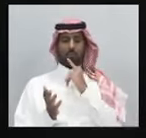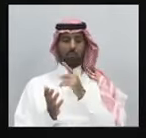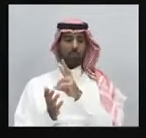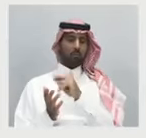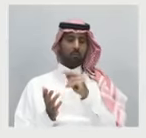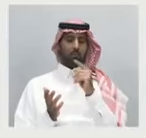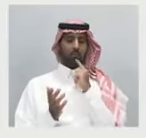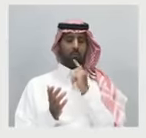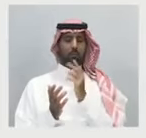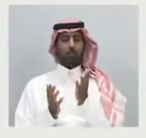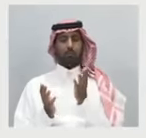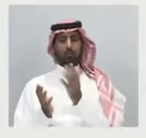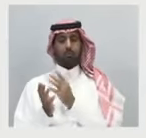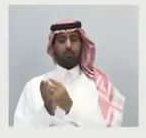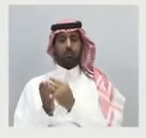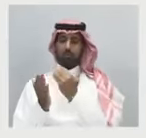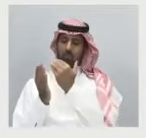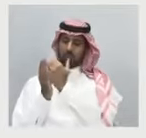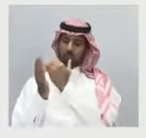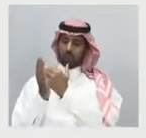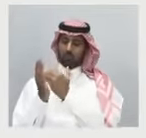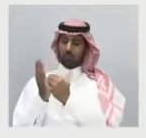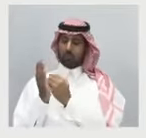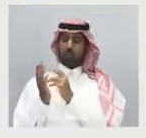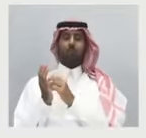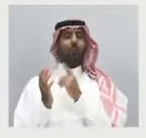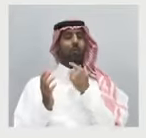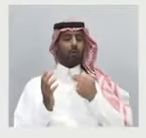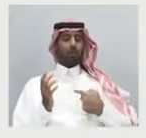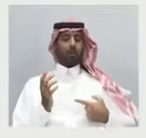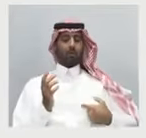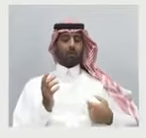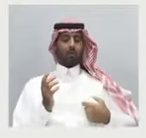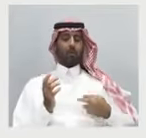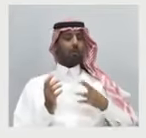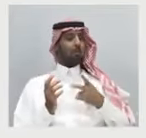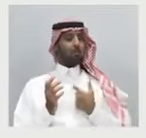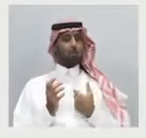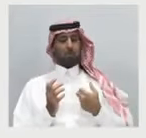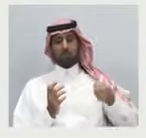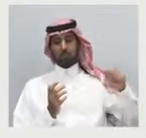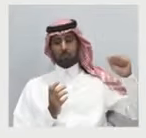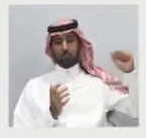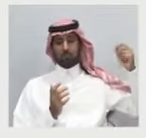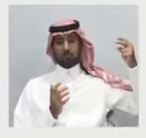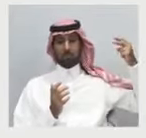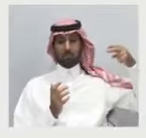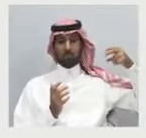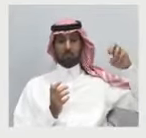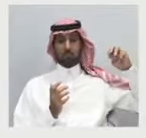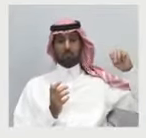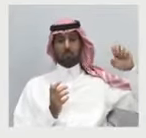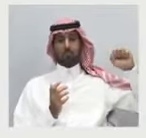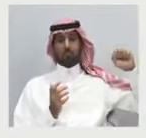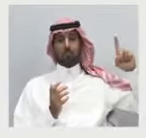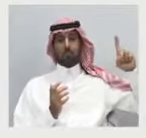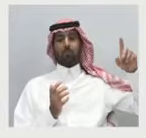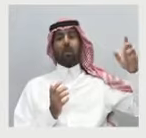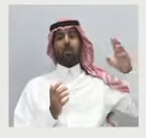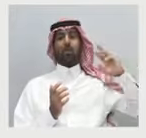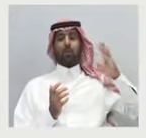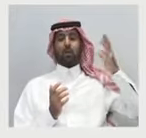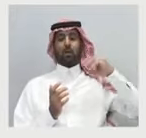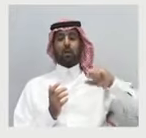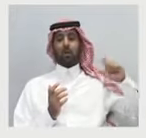Company, 87 Riyadh Road, Jeddah, phone number and an email address. Is this the